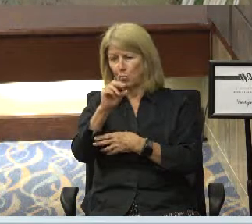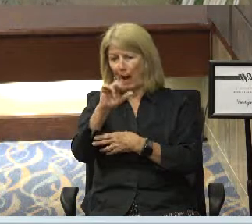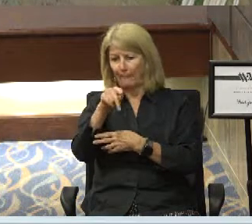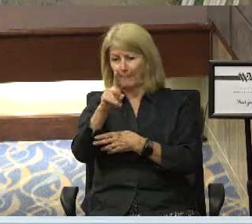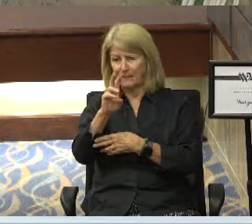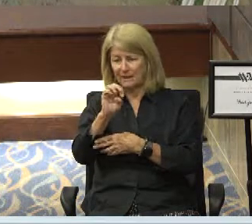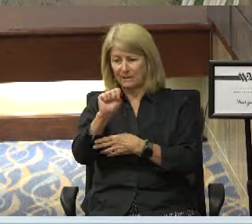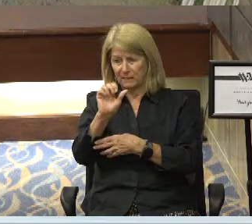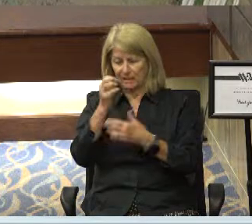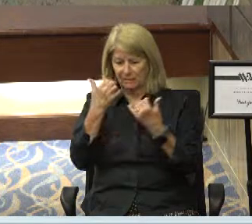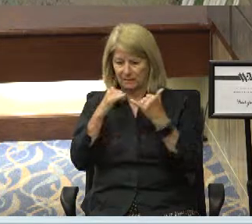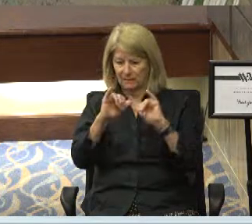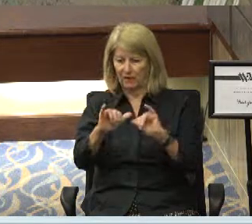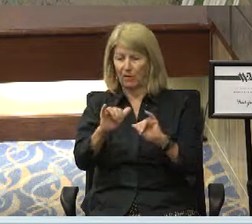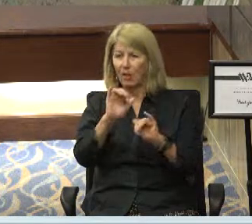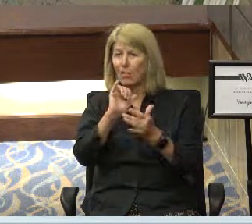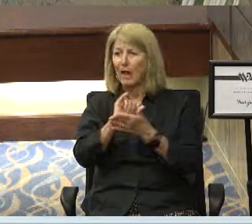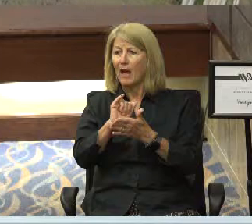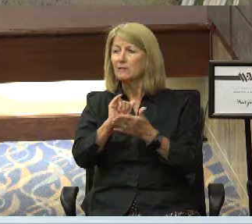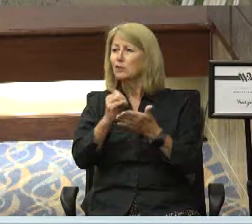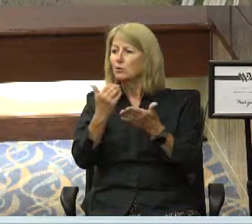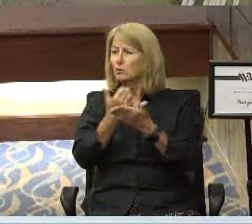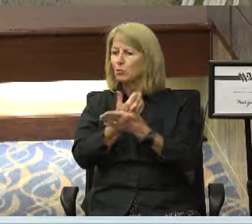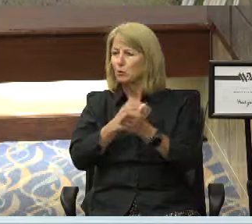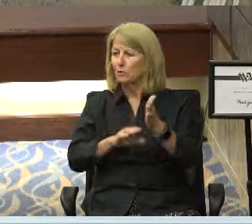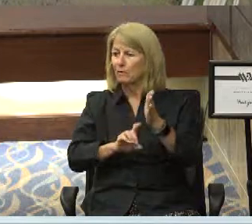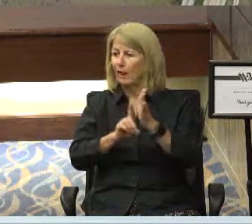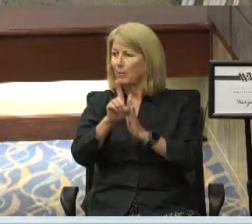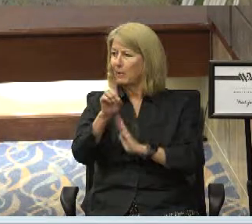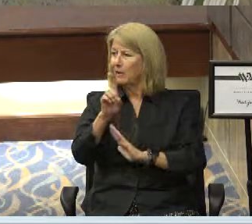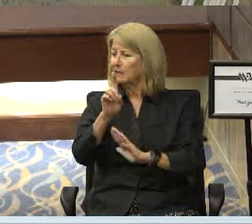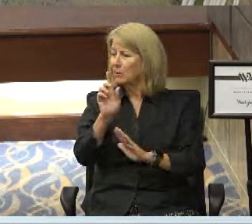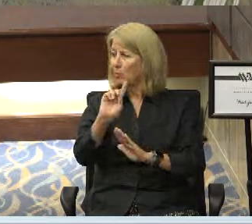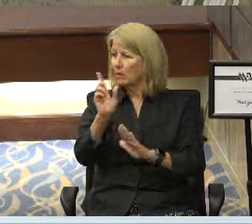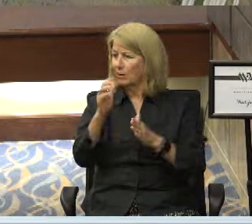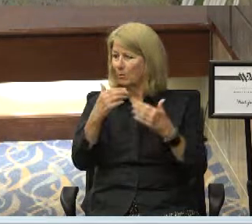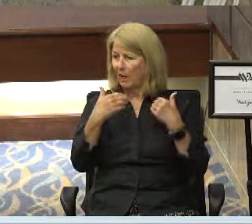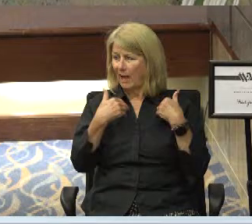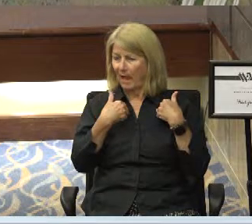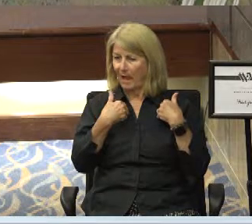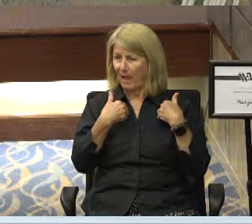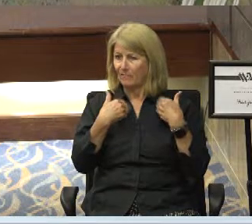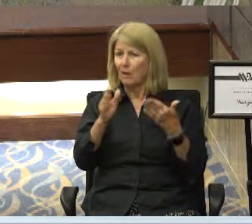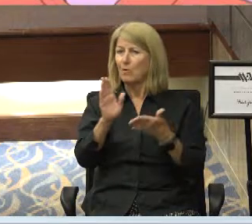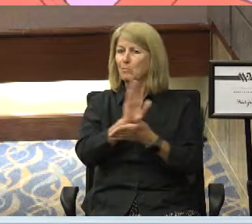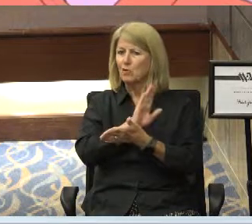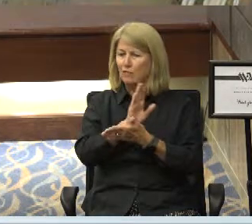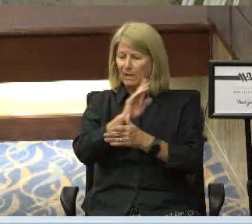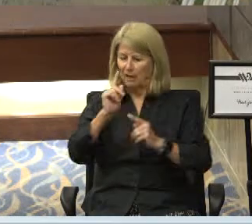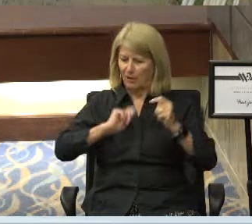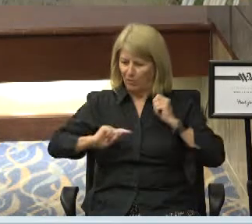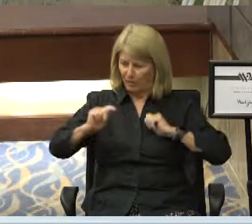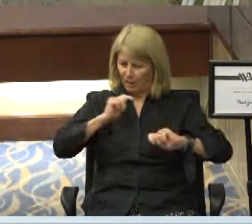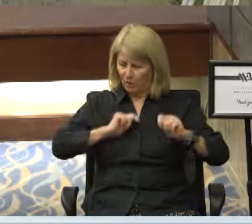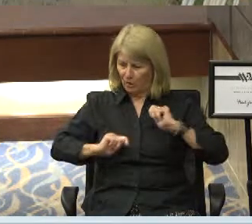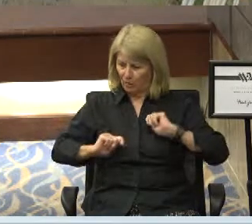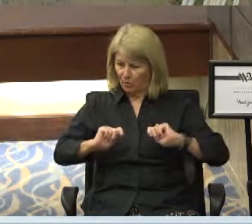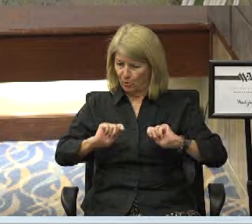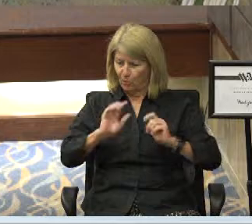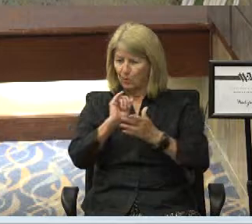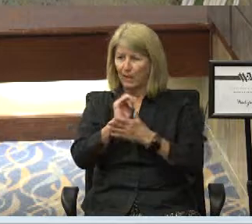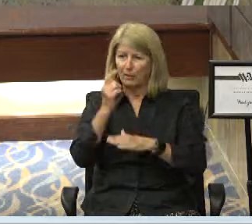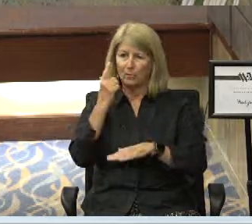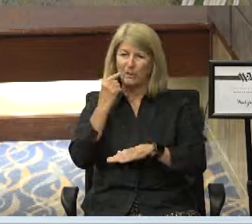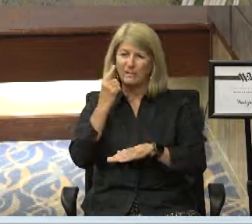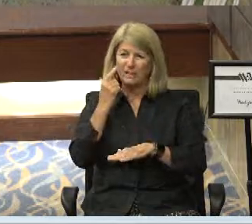new development where you have Top Golf and the movie theater and Main Event that was recently developed. The